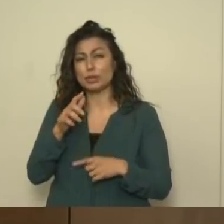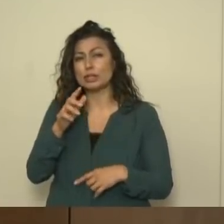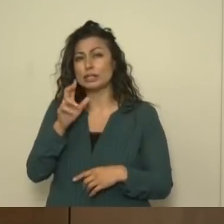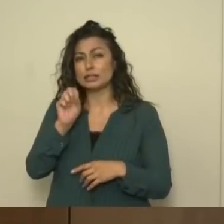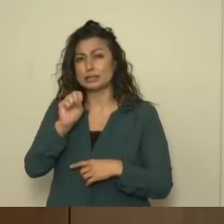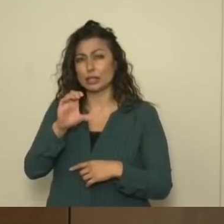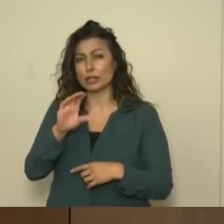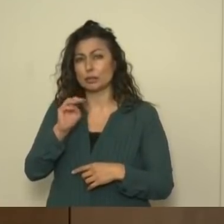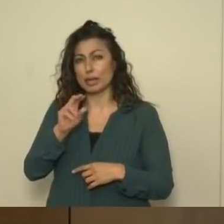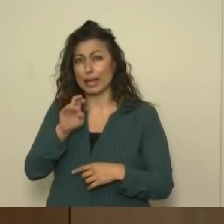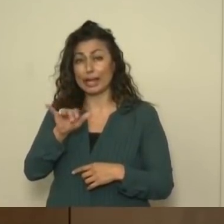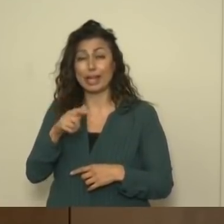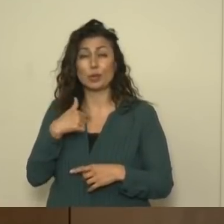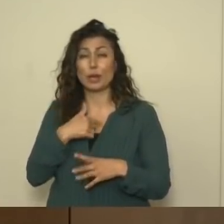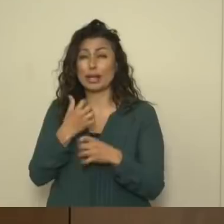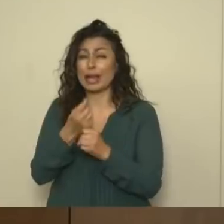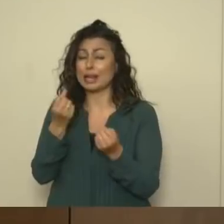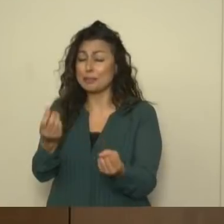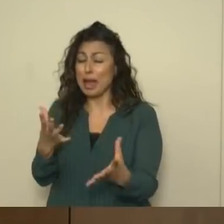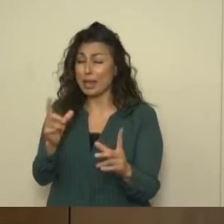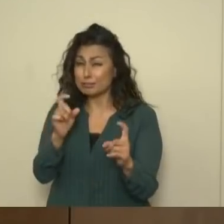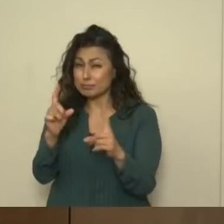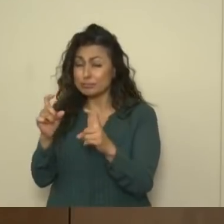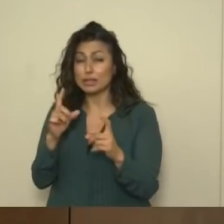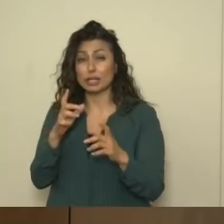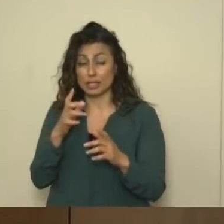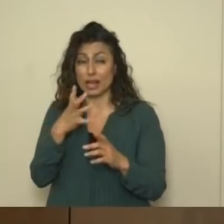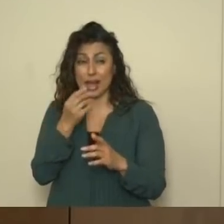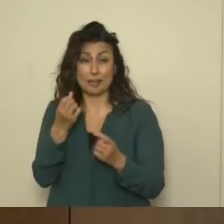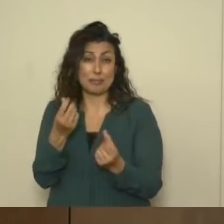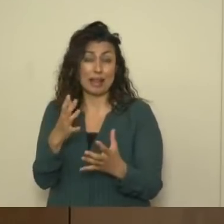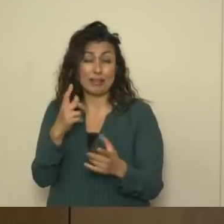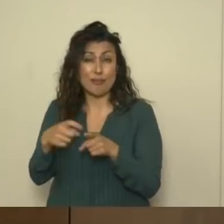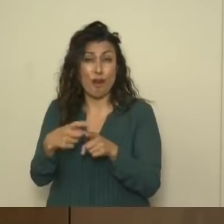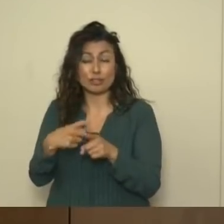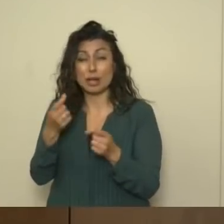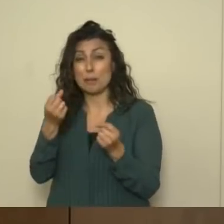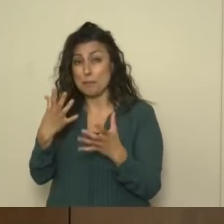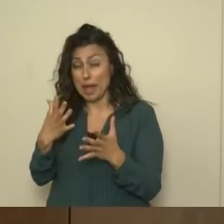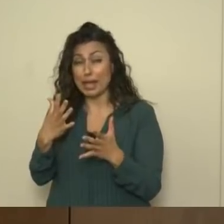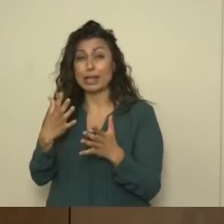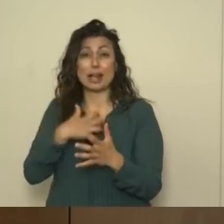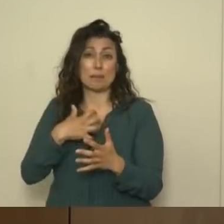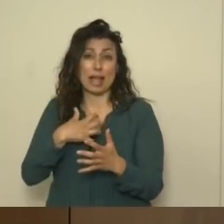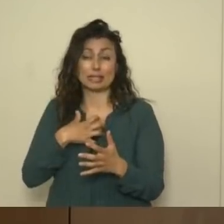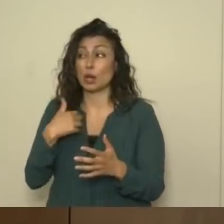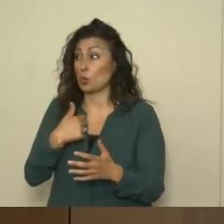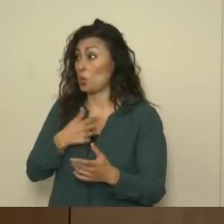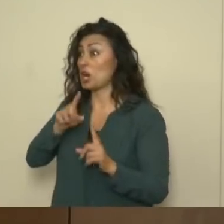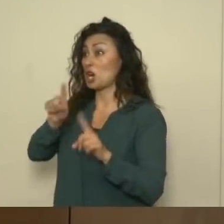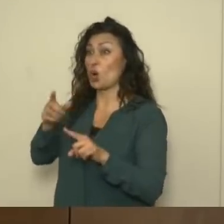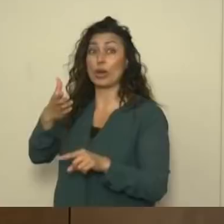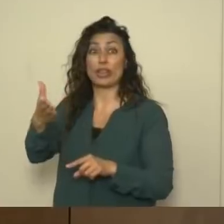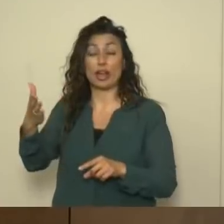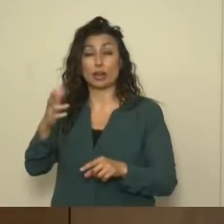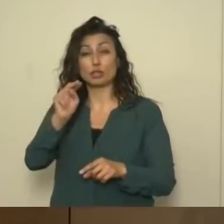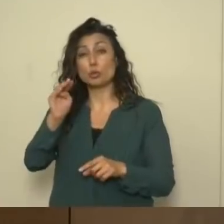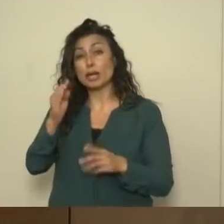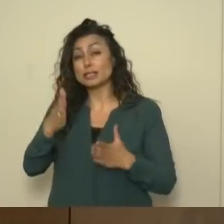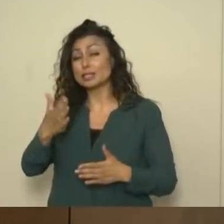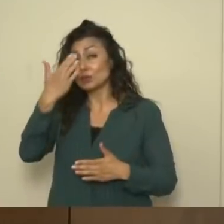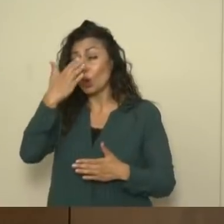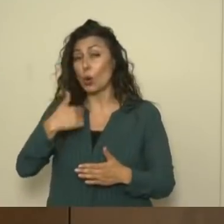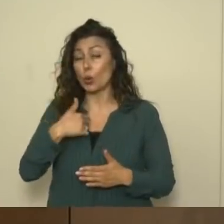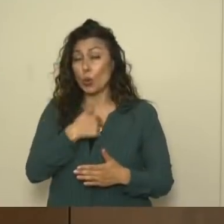those photos, we're getting many calls and many complaints, and we're going out. And I know New Mexicans know we are